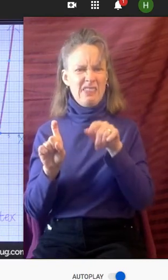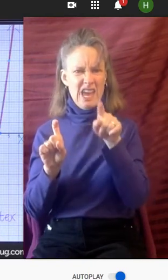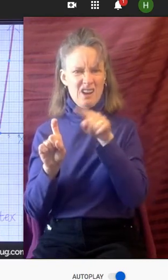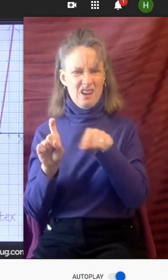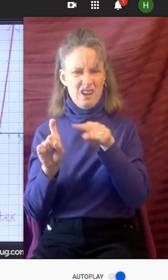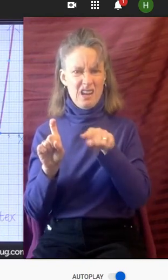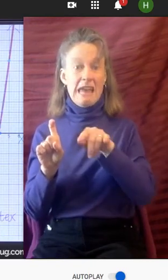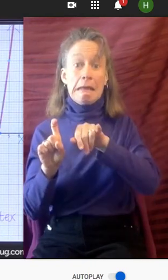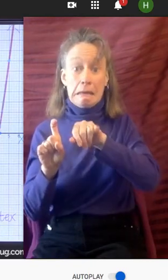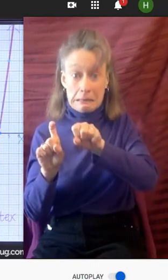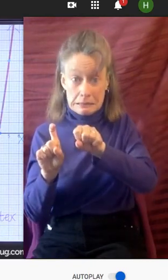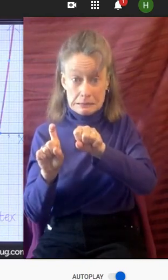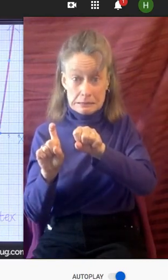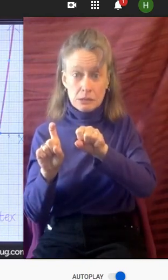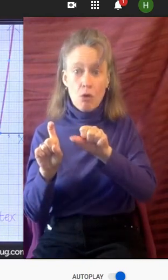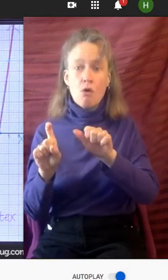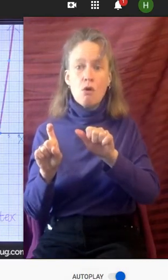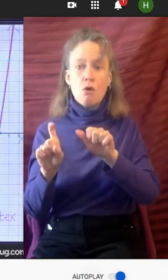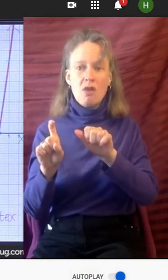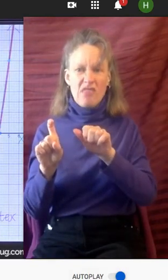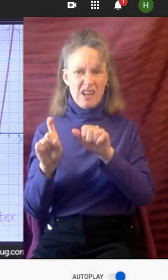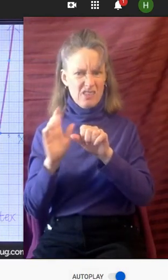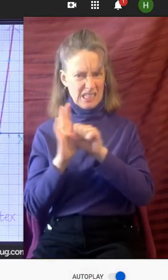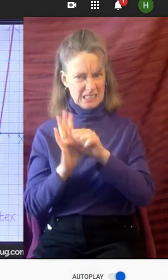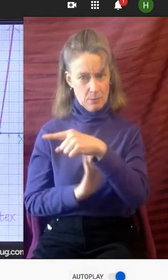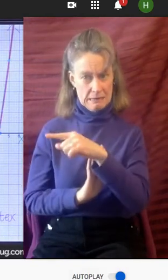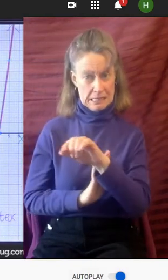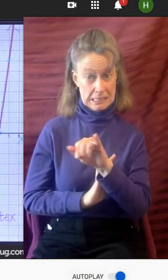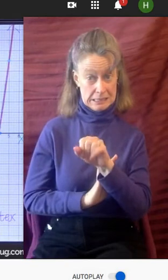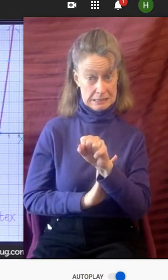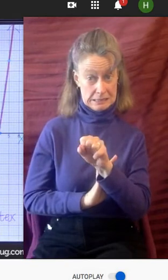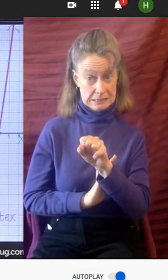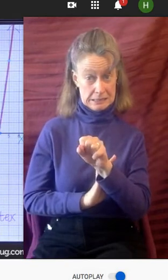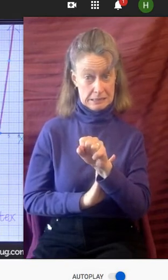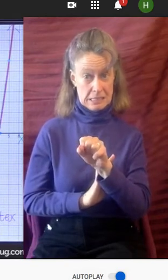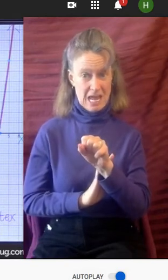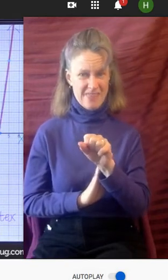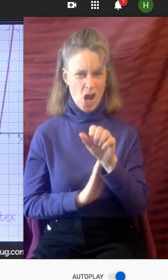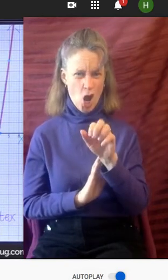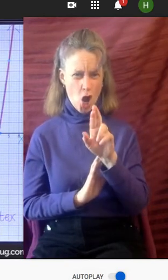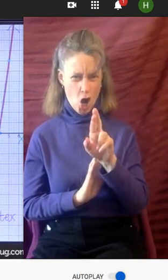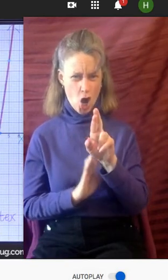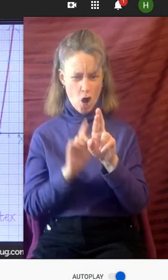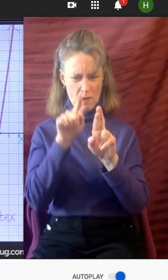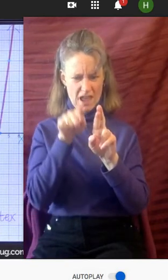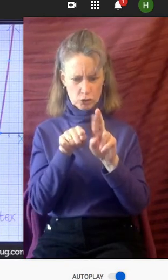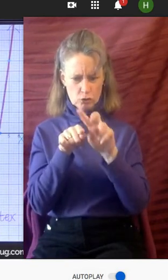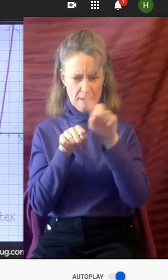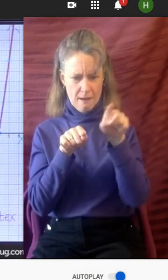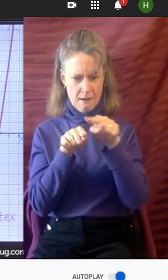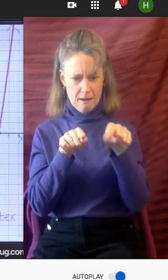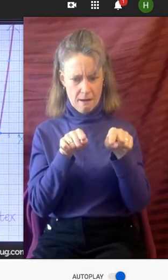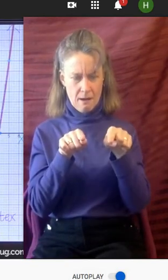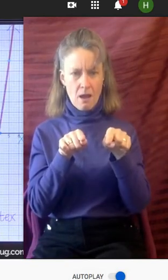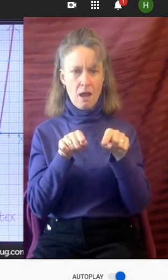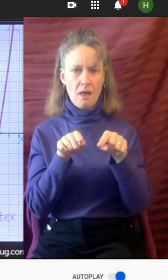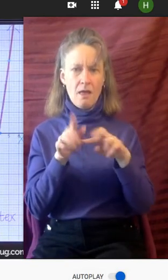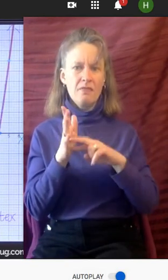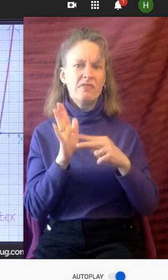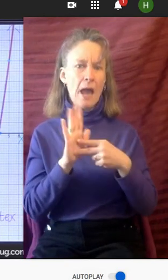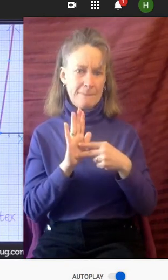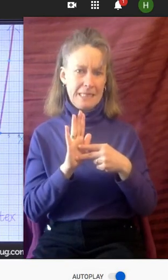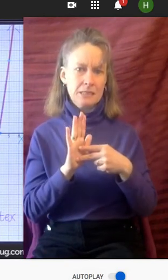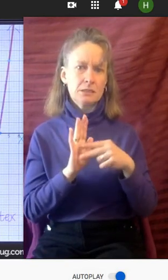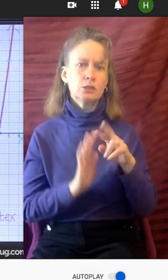numbers. Right? This symbol means is. And this symbol here represents, see, this symbol